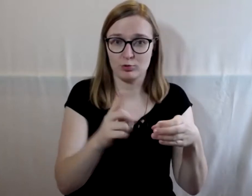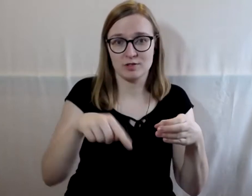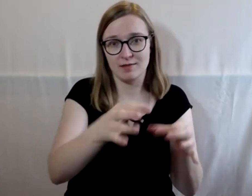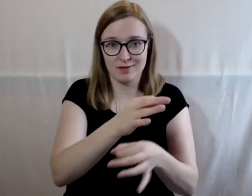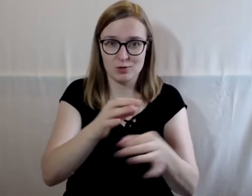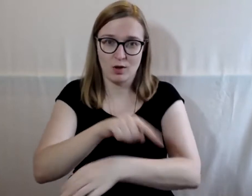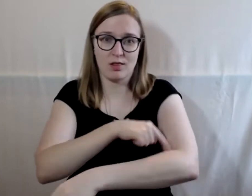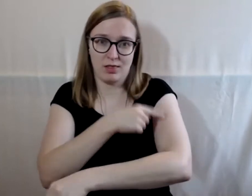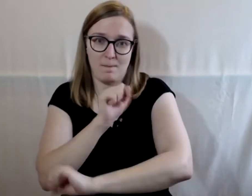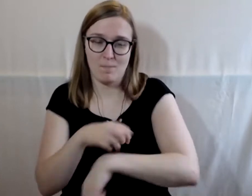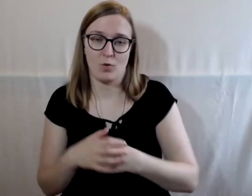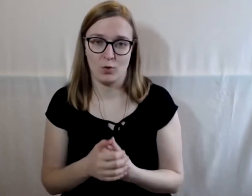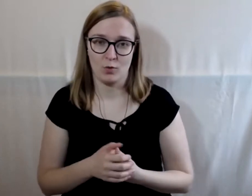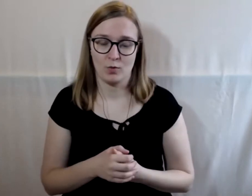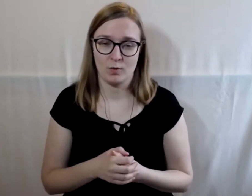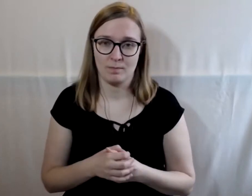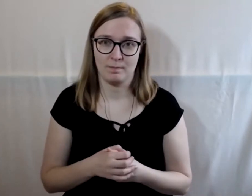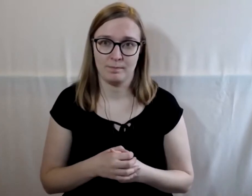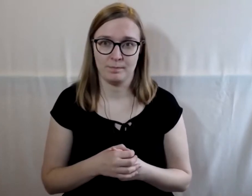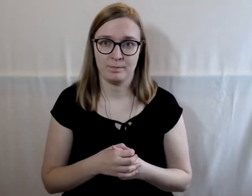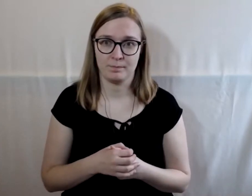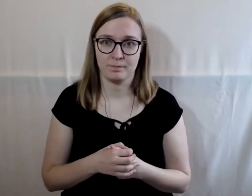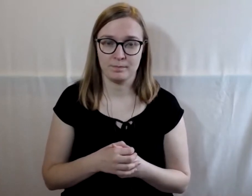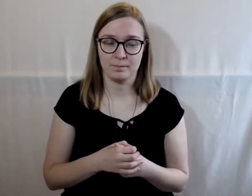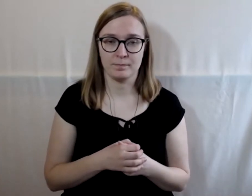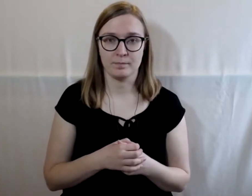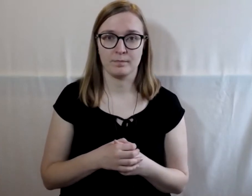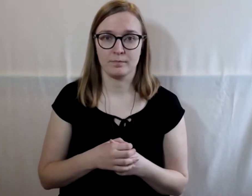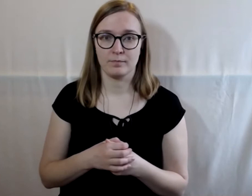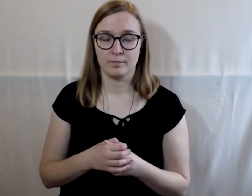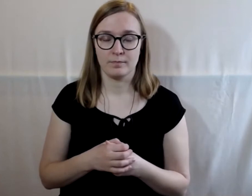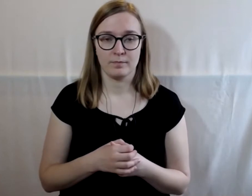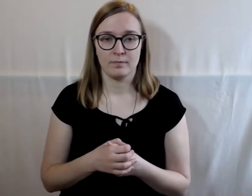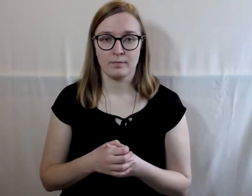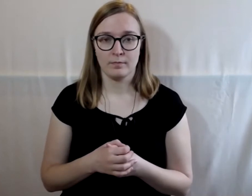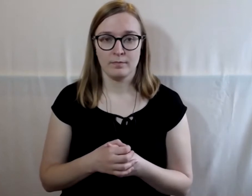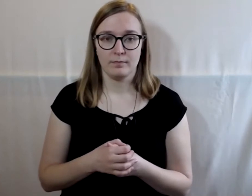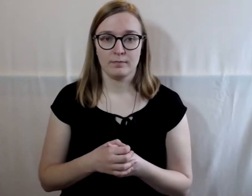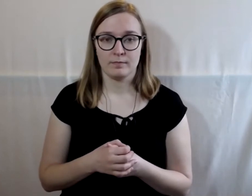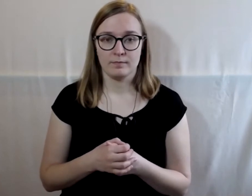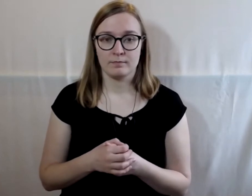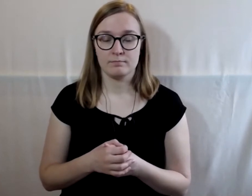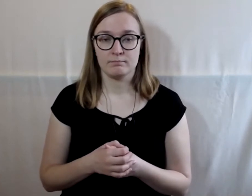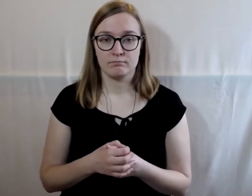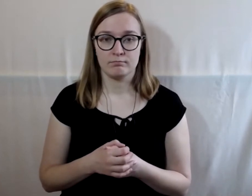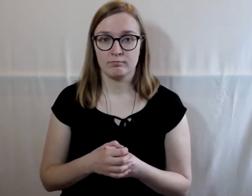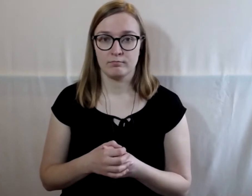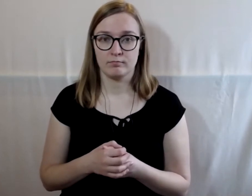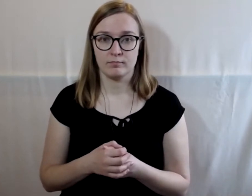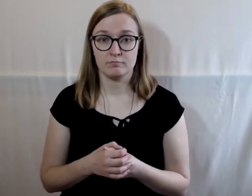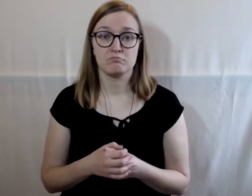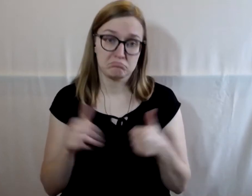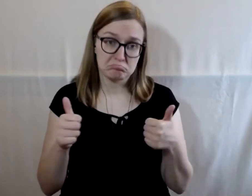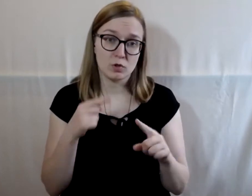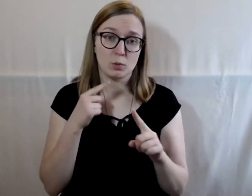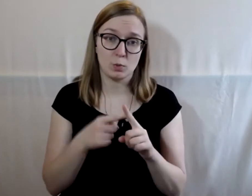had in their workshop and when we report back. So that's useful.